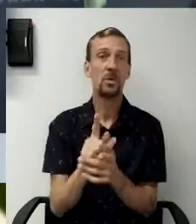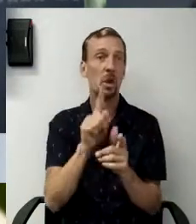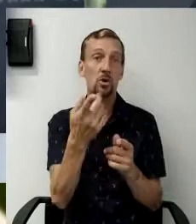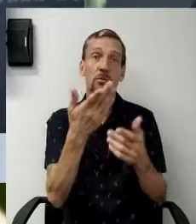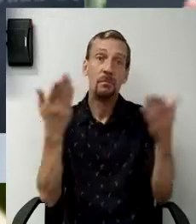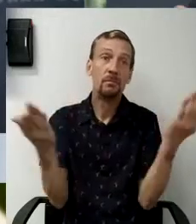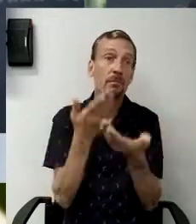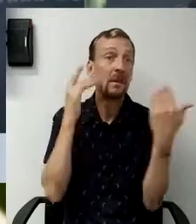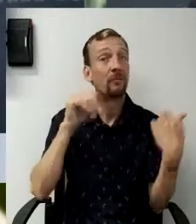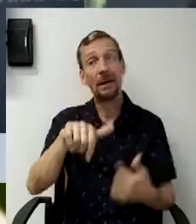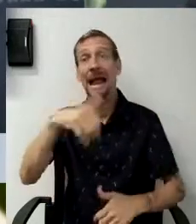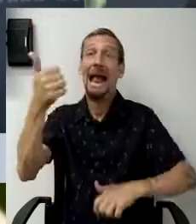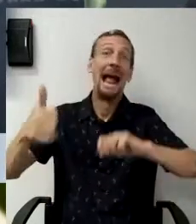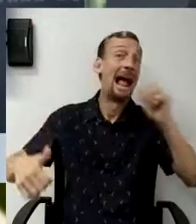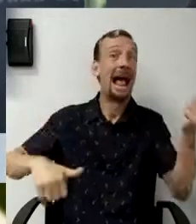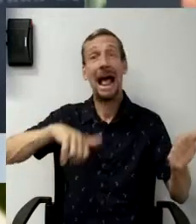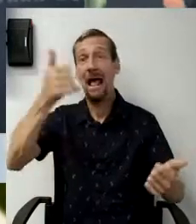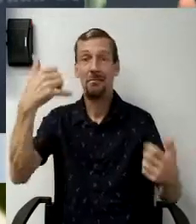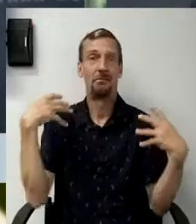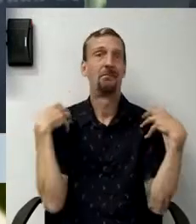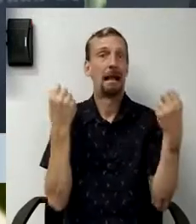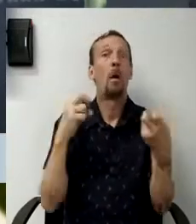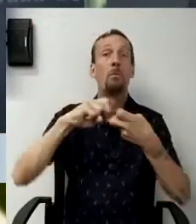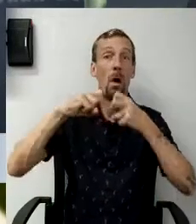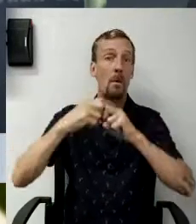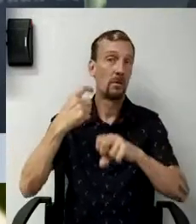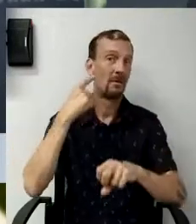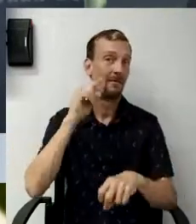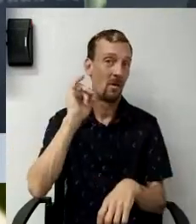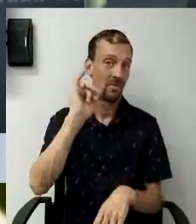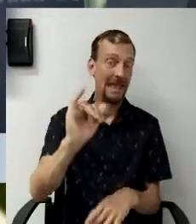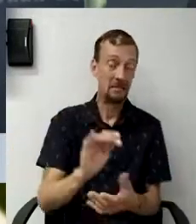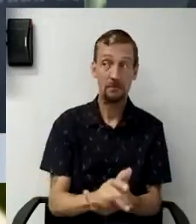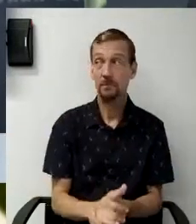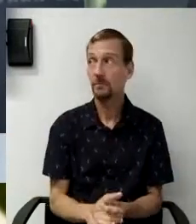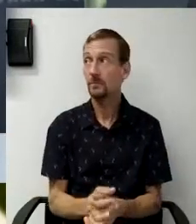here for all the other reasons that patients need to be hospitalized.